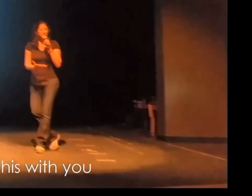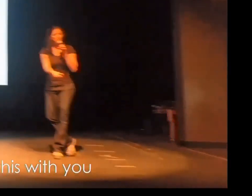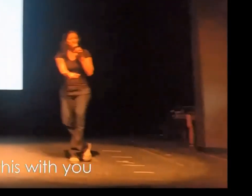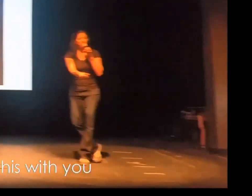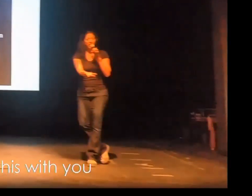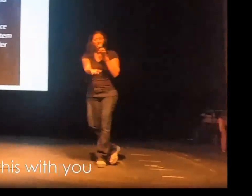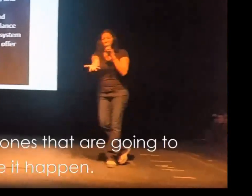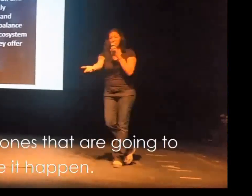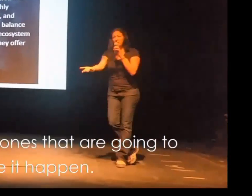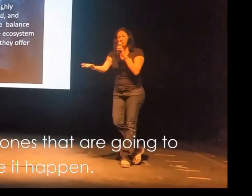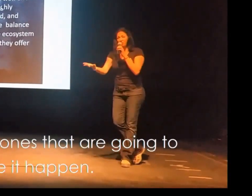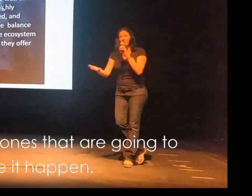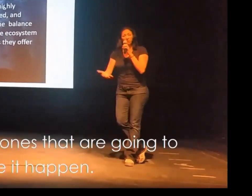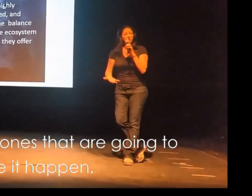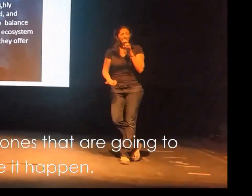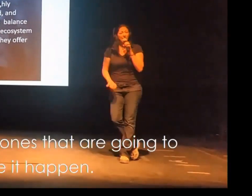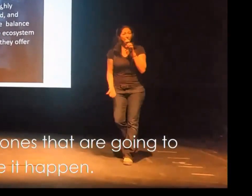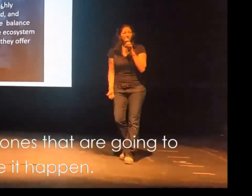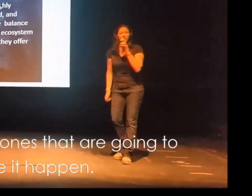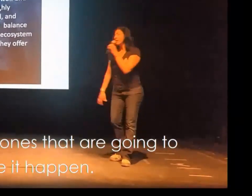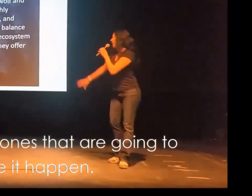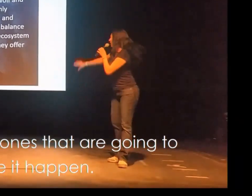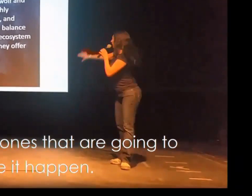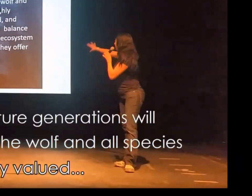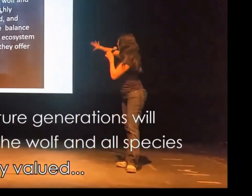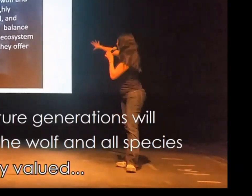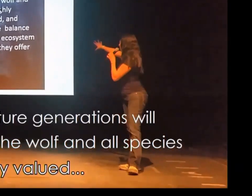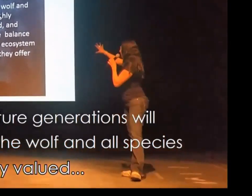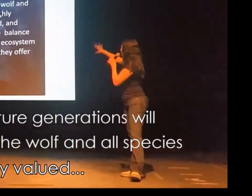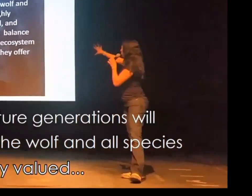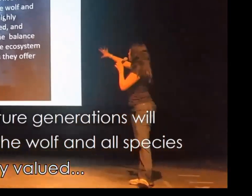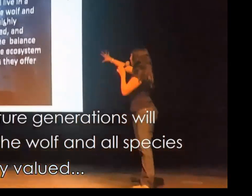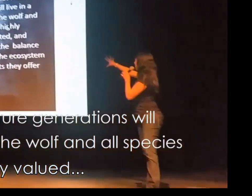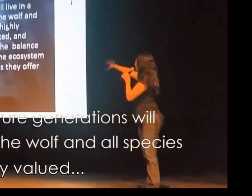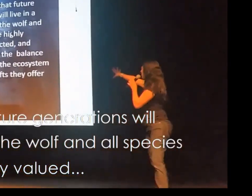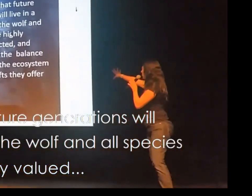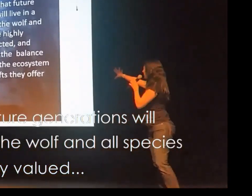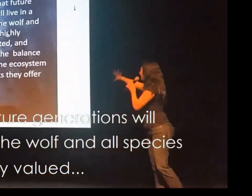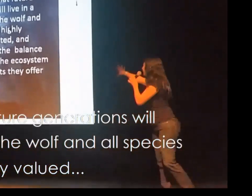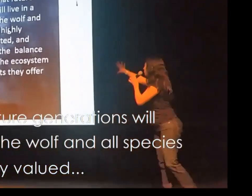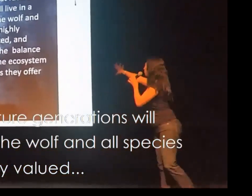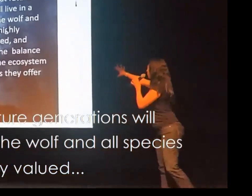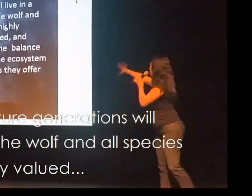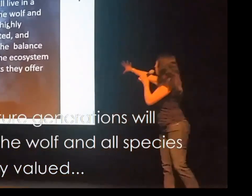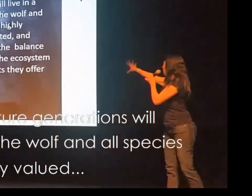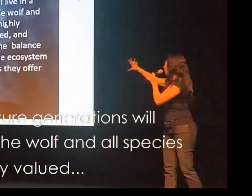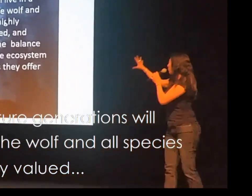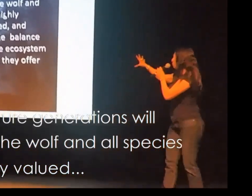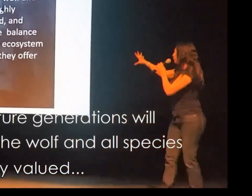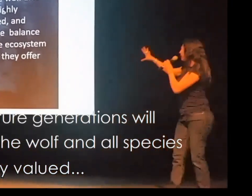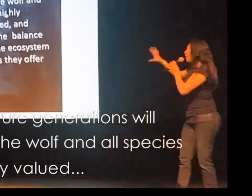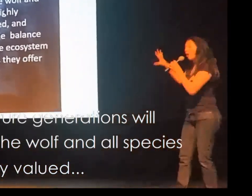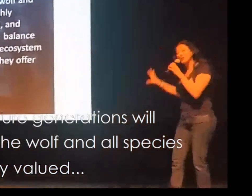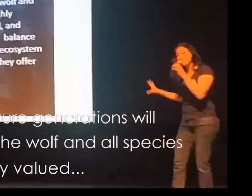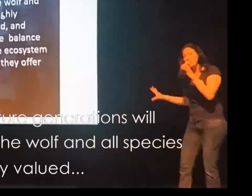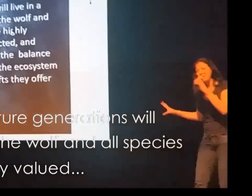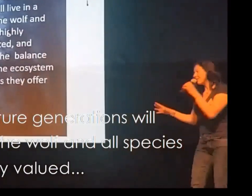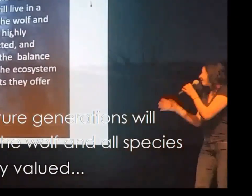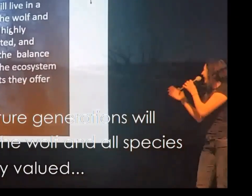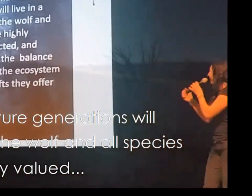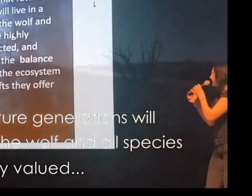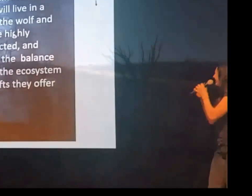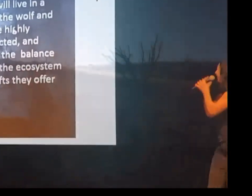Share this with you because you're the ones who are going to really make it happen. Our vision is that future generations will live in a world where the wolf and